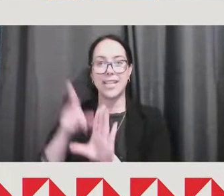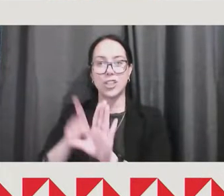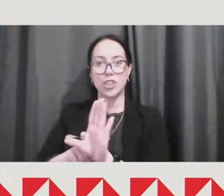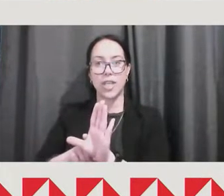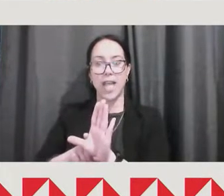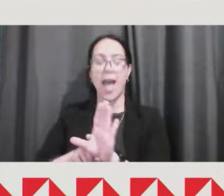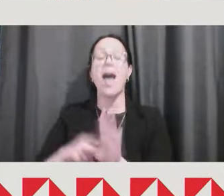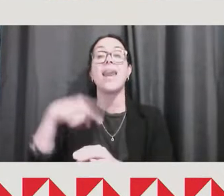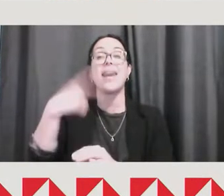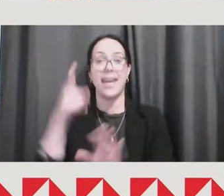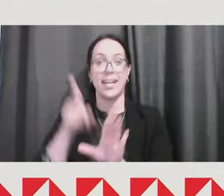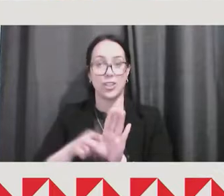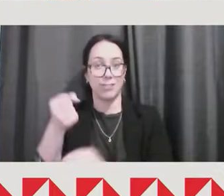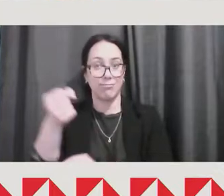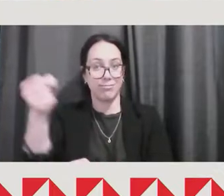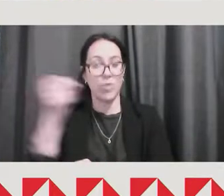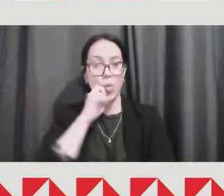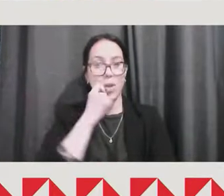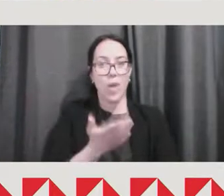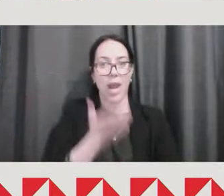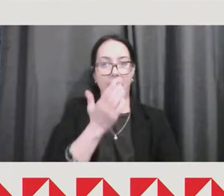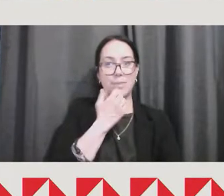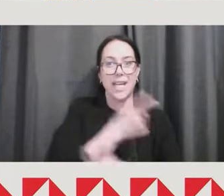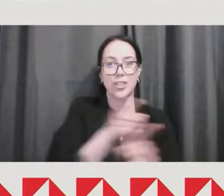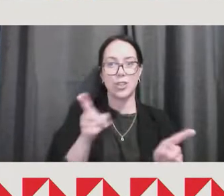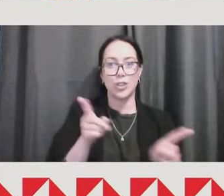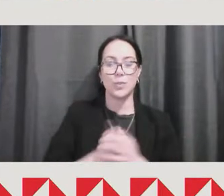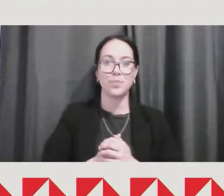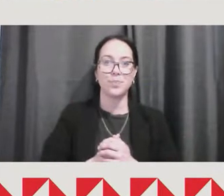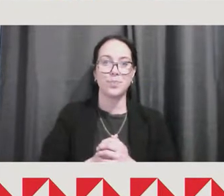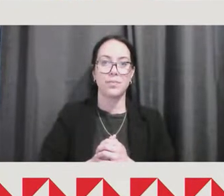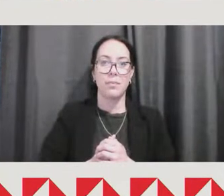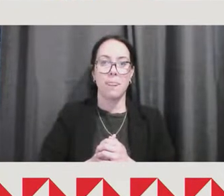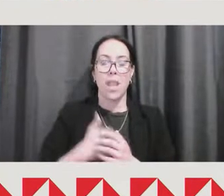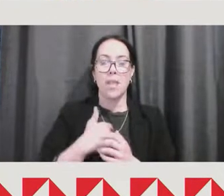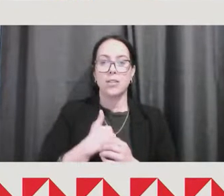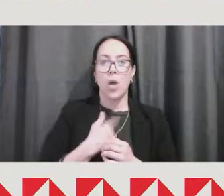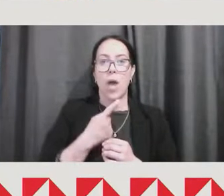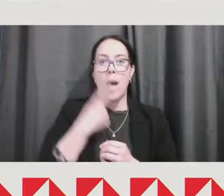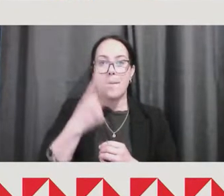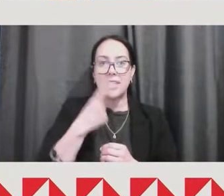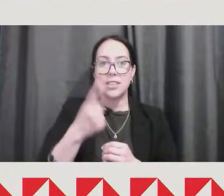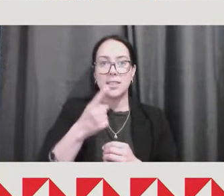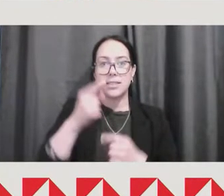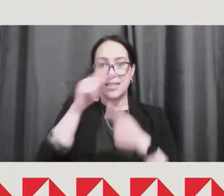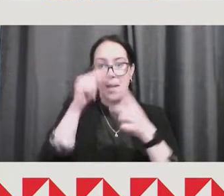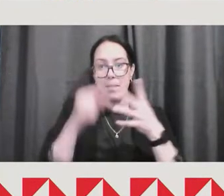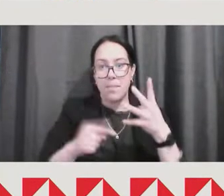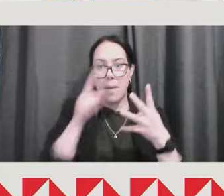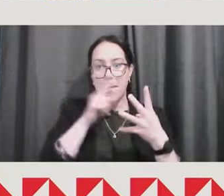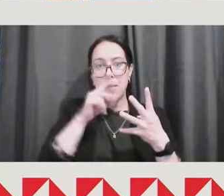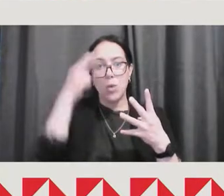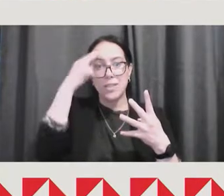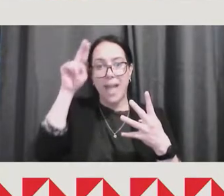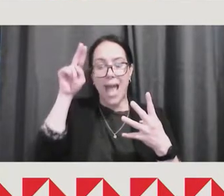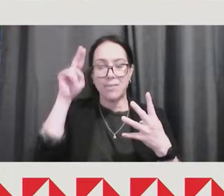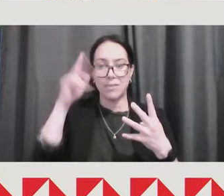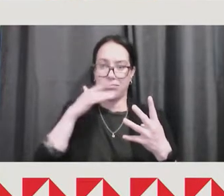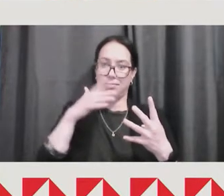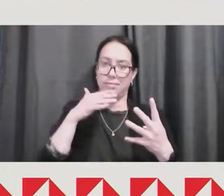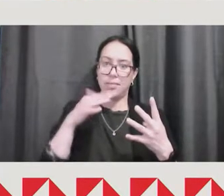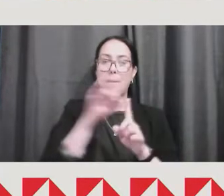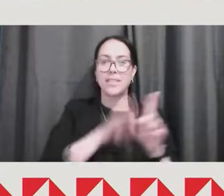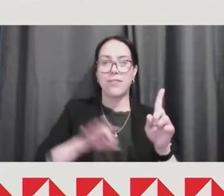artists and thank you to all the photographers mentioned the Raymond Sangha polutely Edith Iran and other artists that